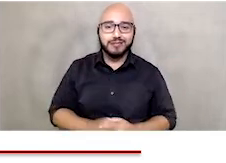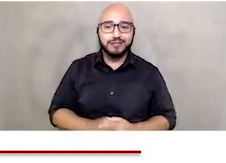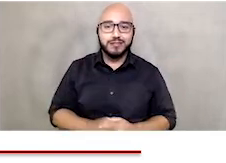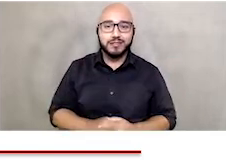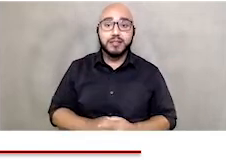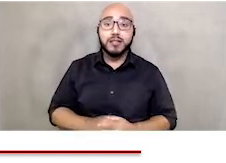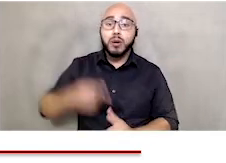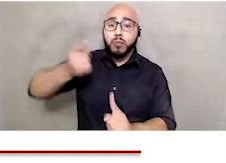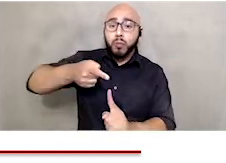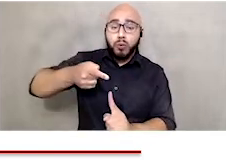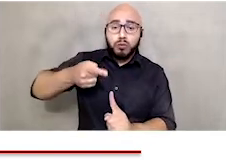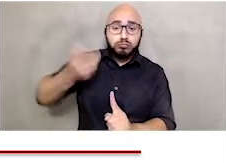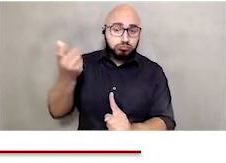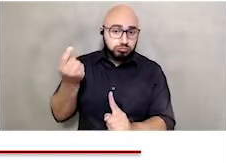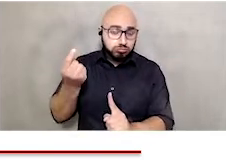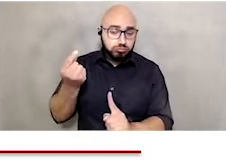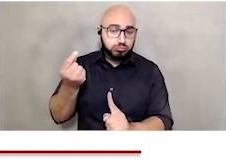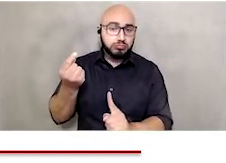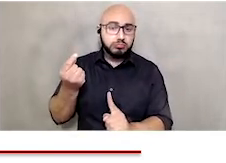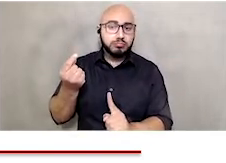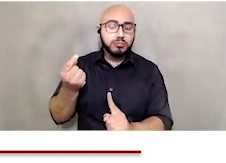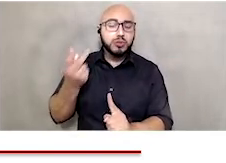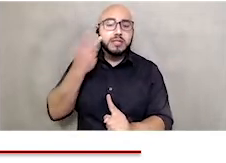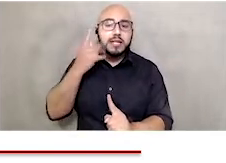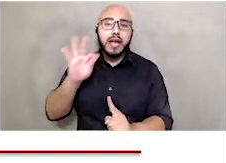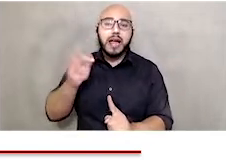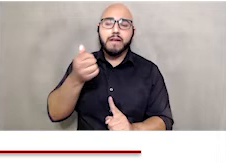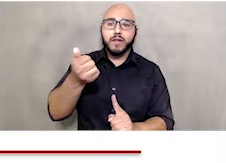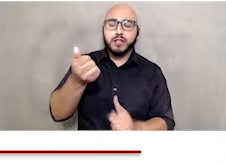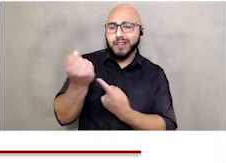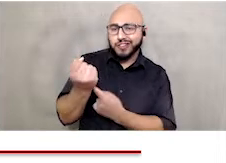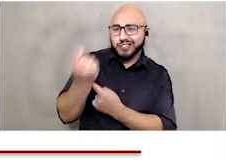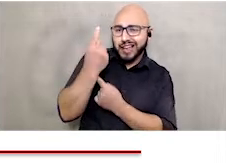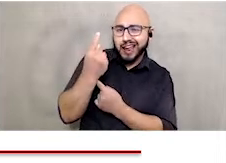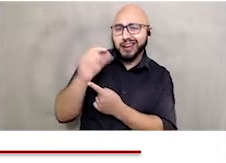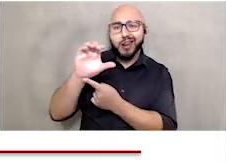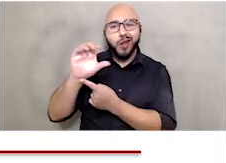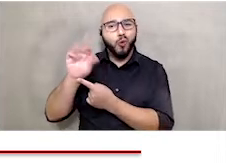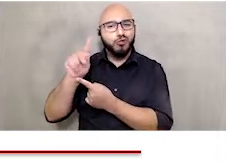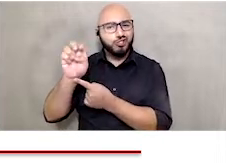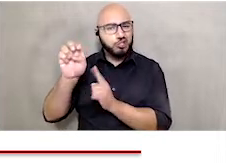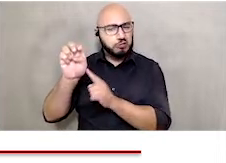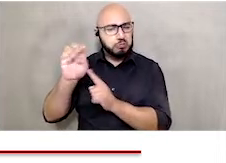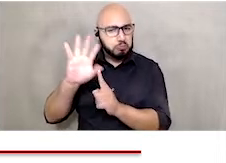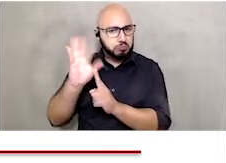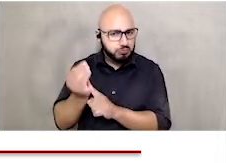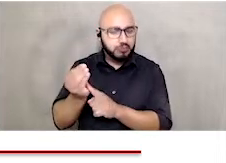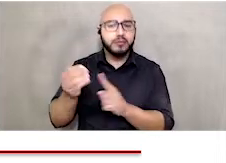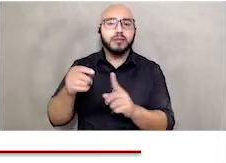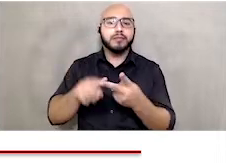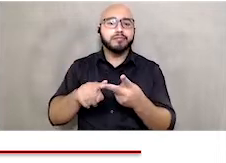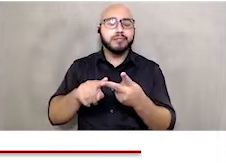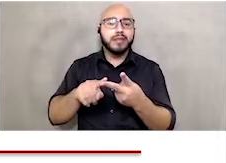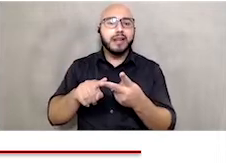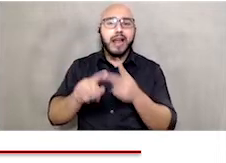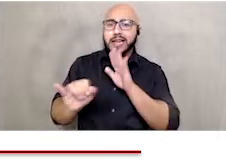of this is to see if you have a clear understanding of what culture is, as well as trying to identify your